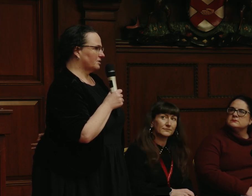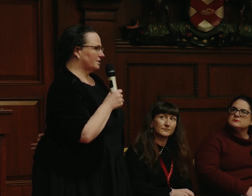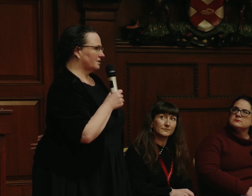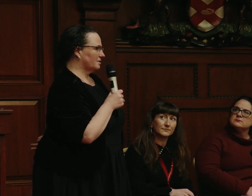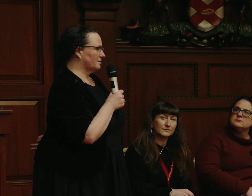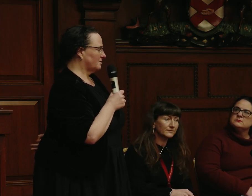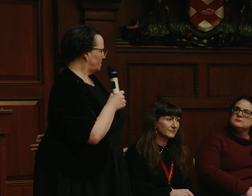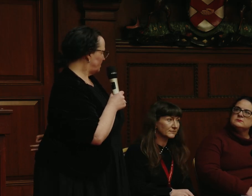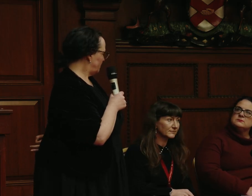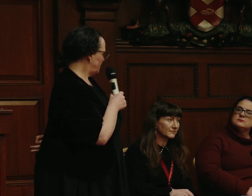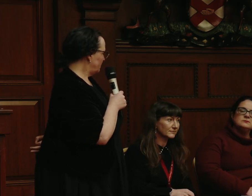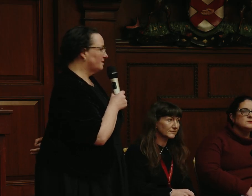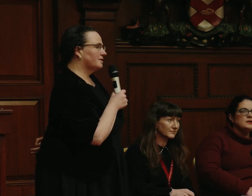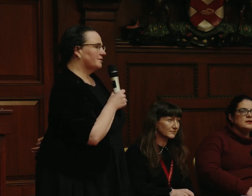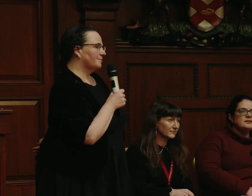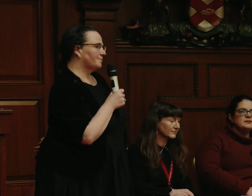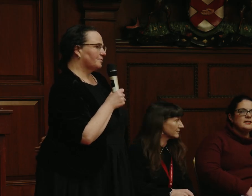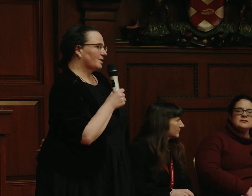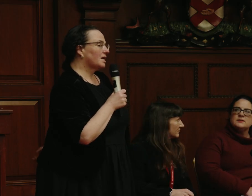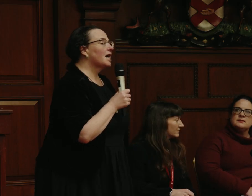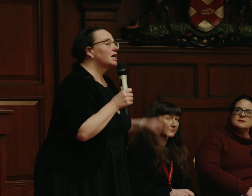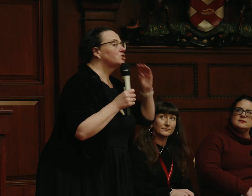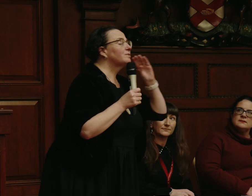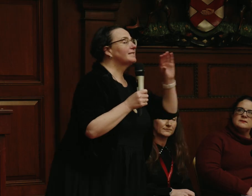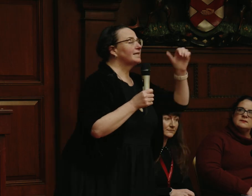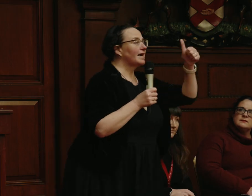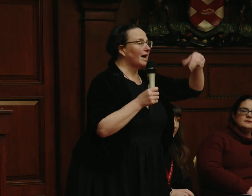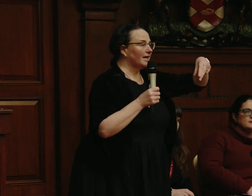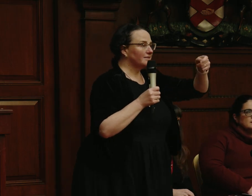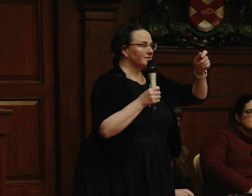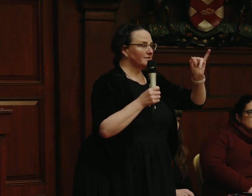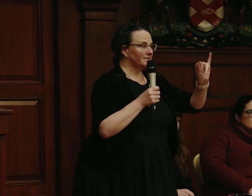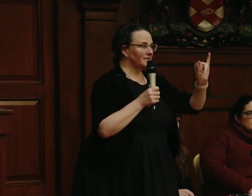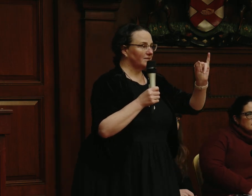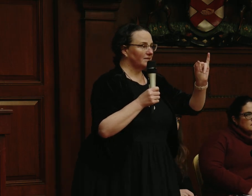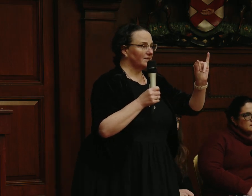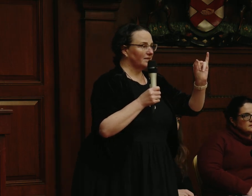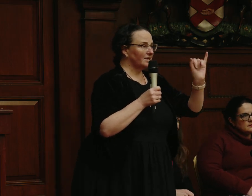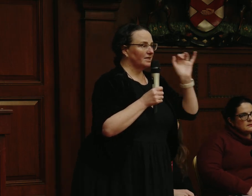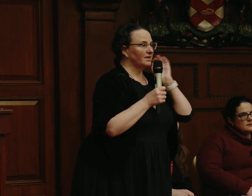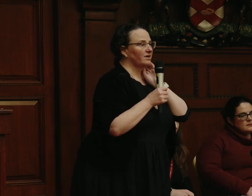just wondering, do you know what I mean? Do you mean